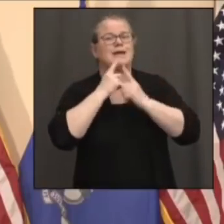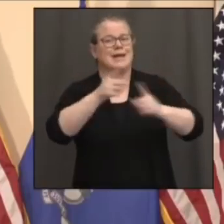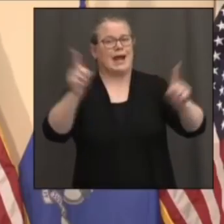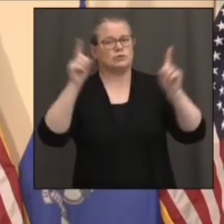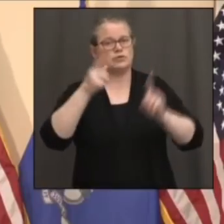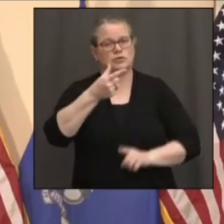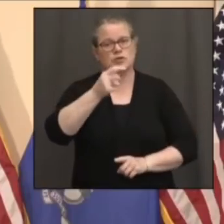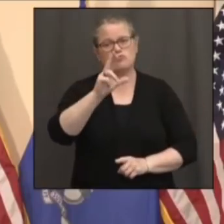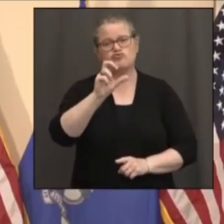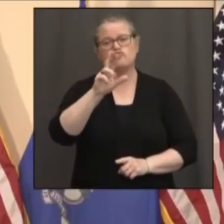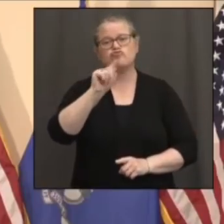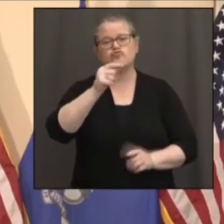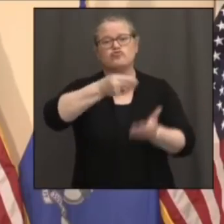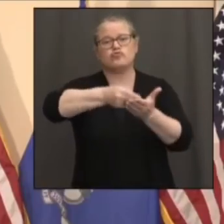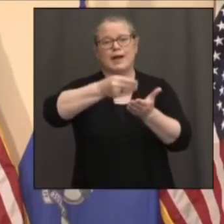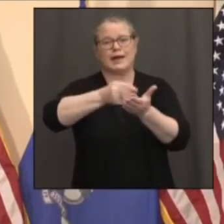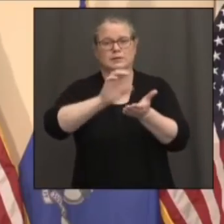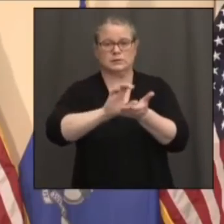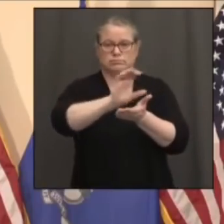overcoming hesitancy of